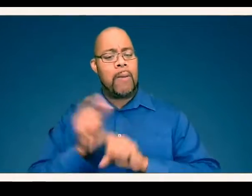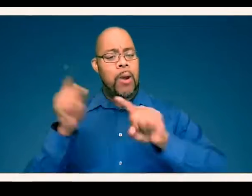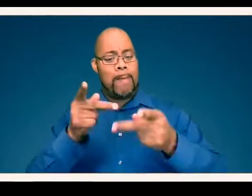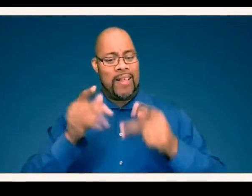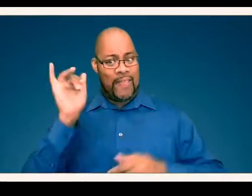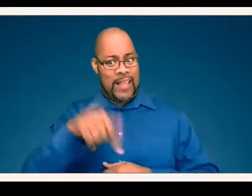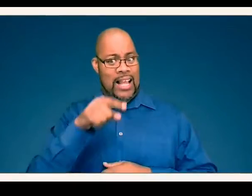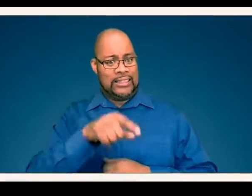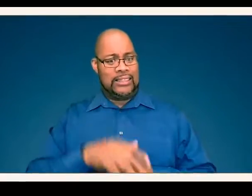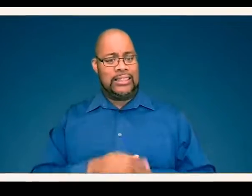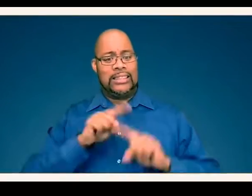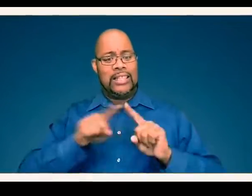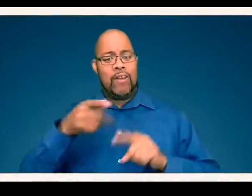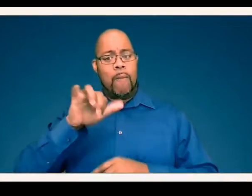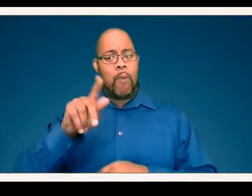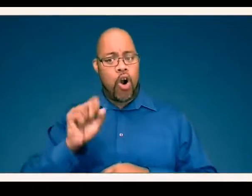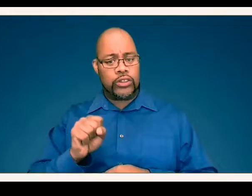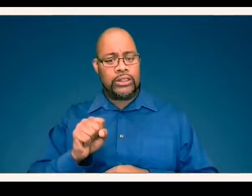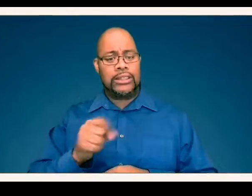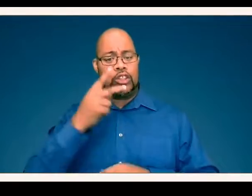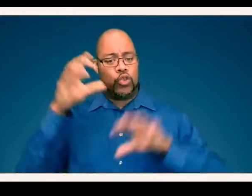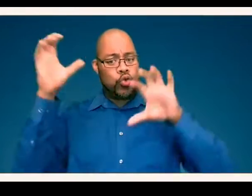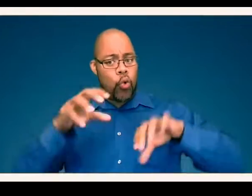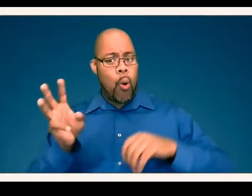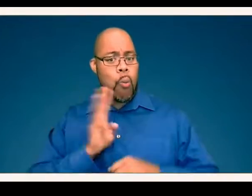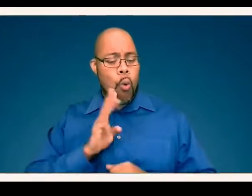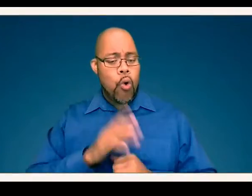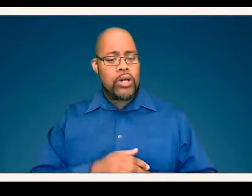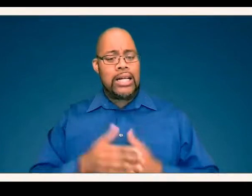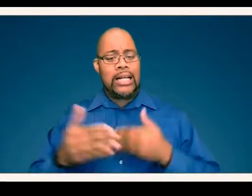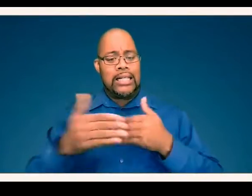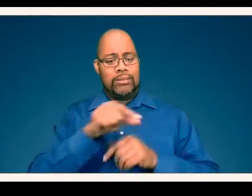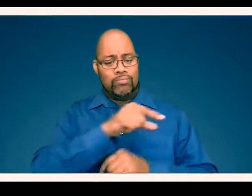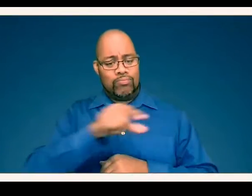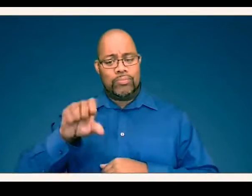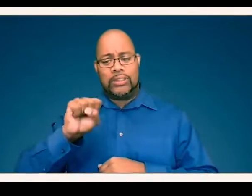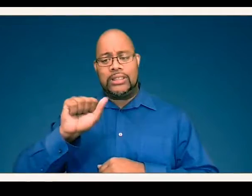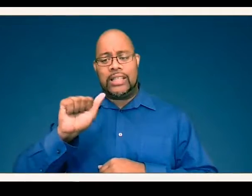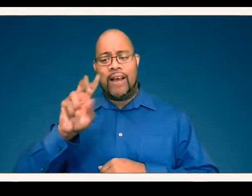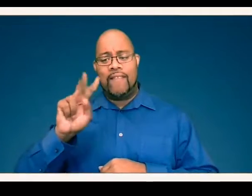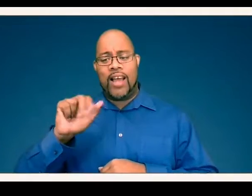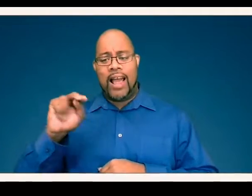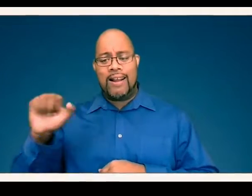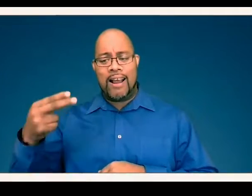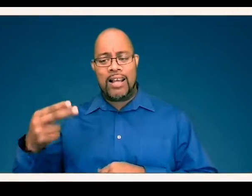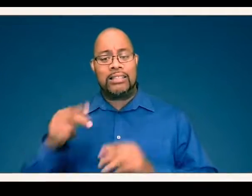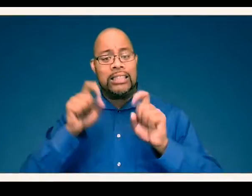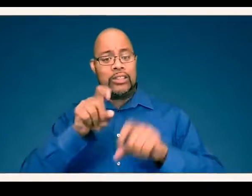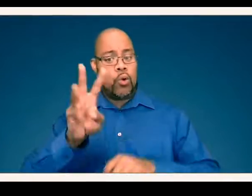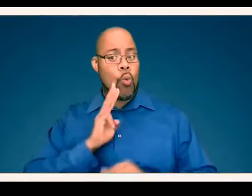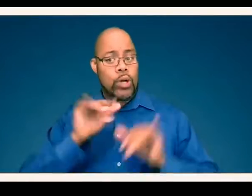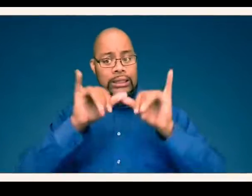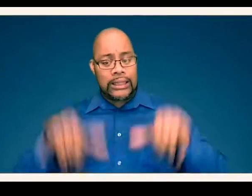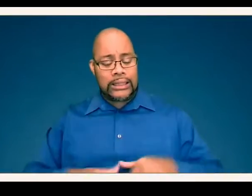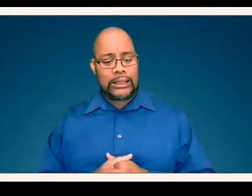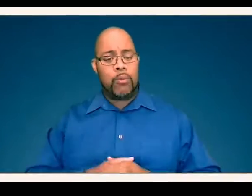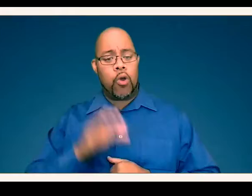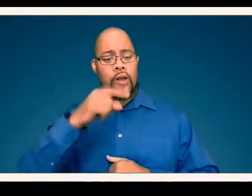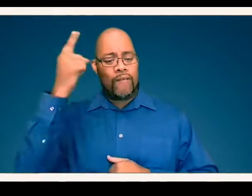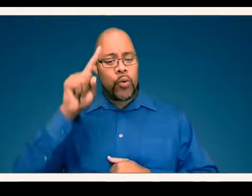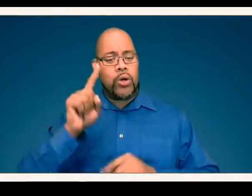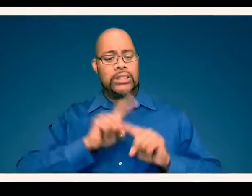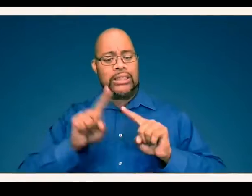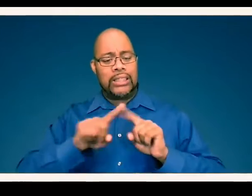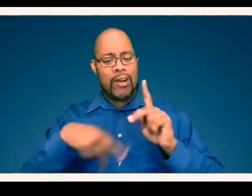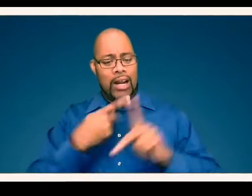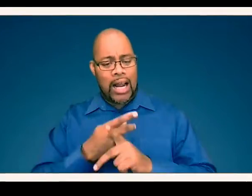to places like this, different parks and stormwaters along Savannah to test their stormwater systems and looking for